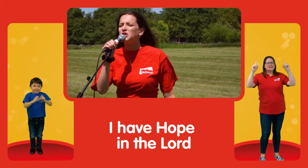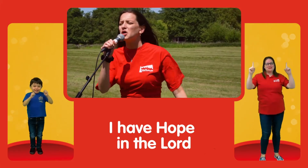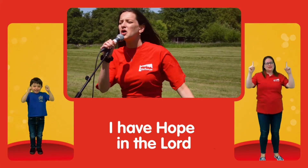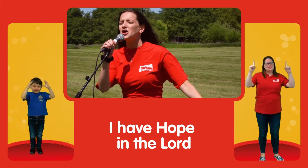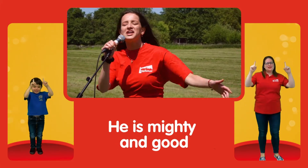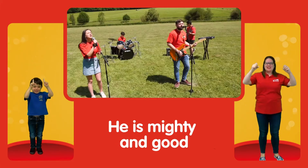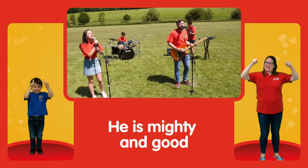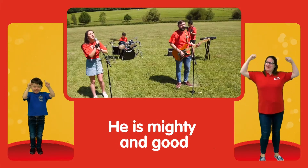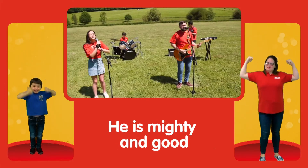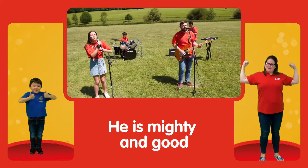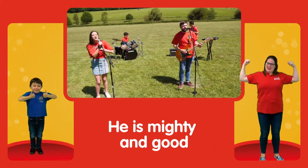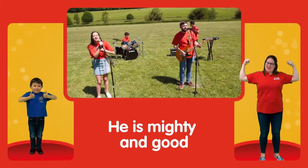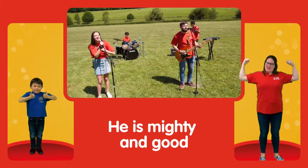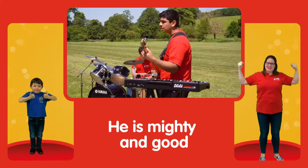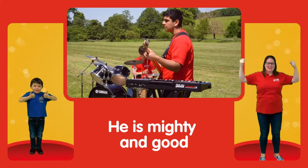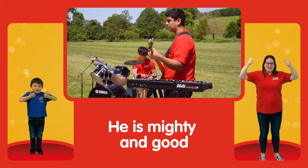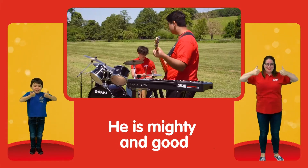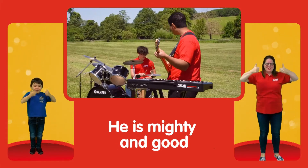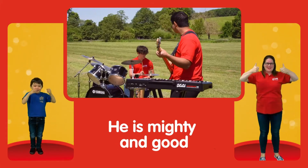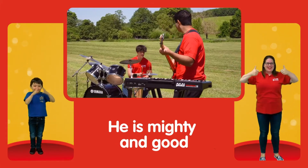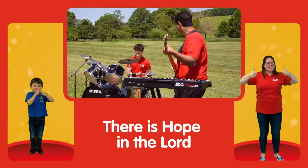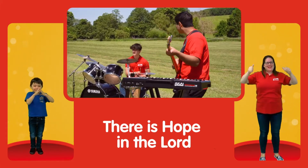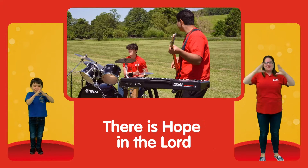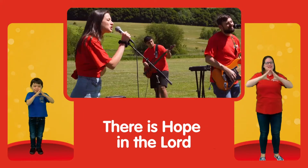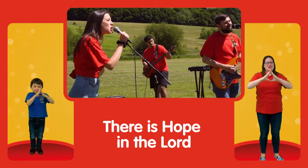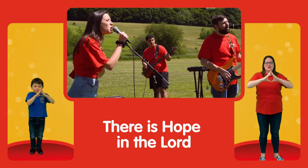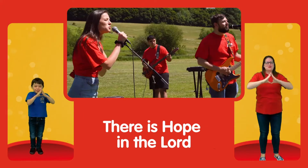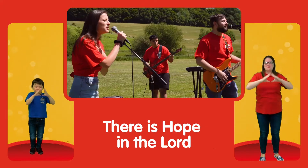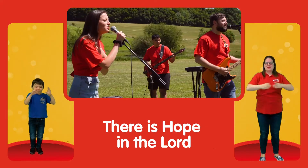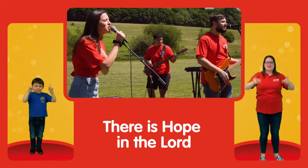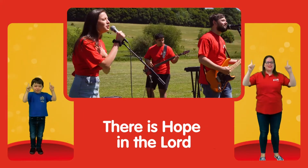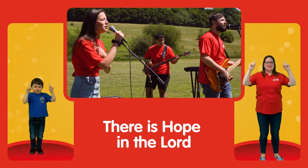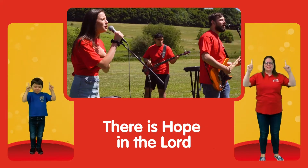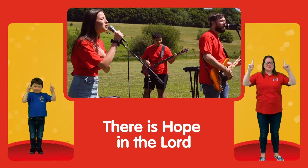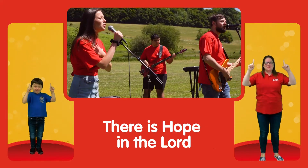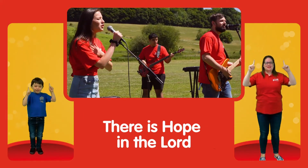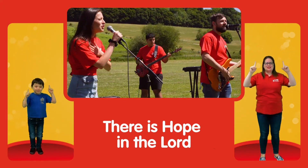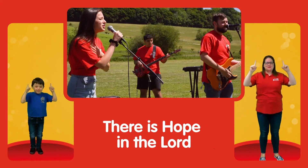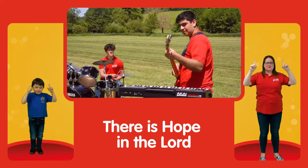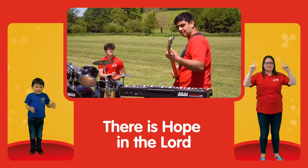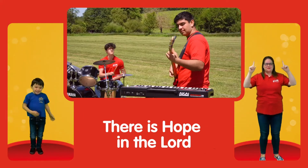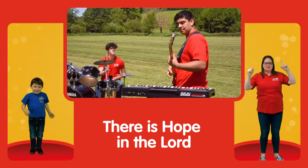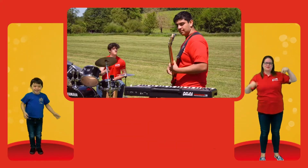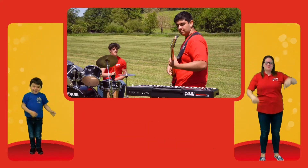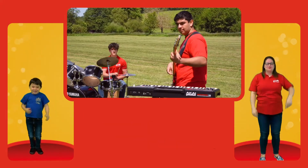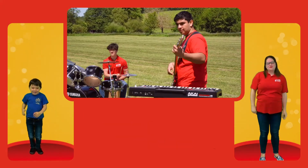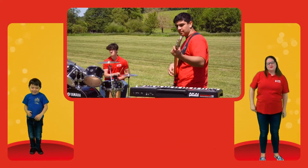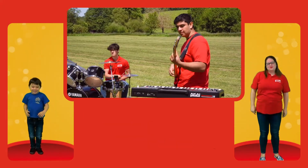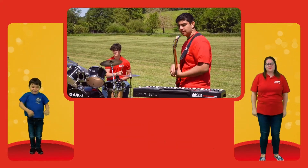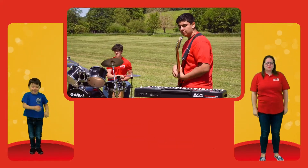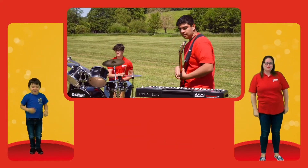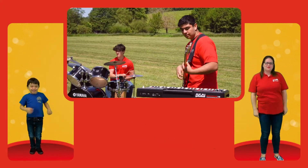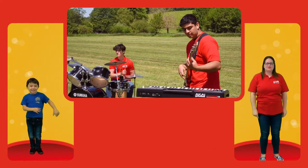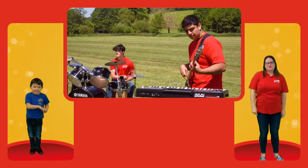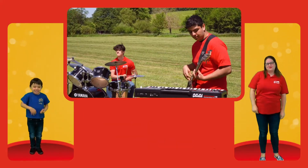in the Lord, He is mighty and good. There is hope in the Lord.